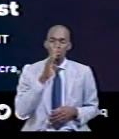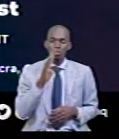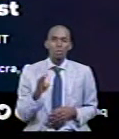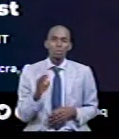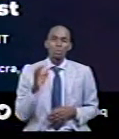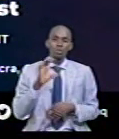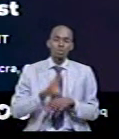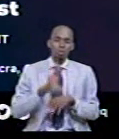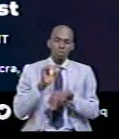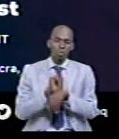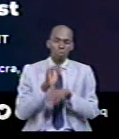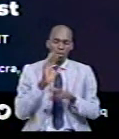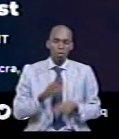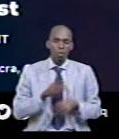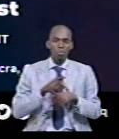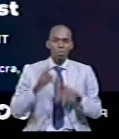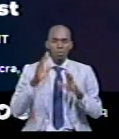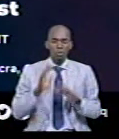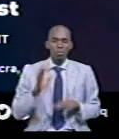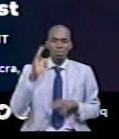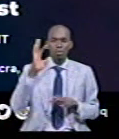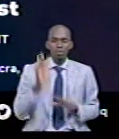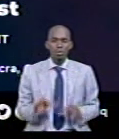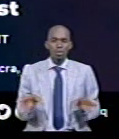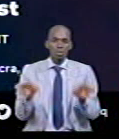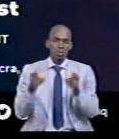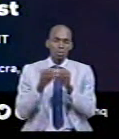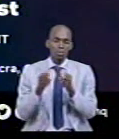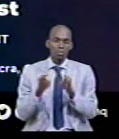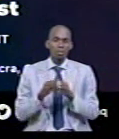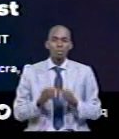workers, professionals, conference.